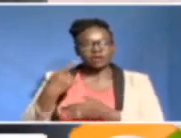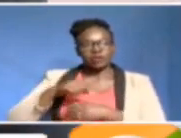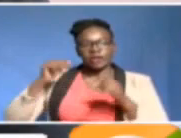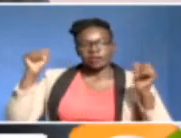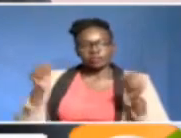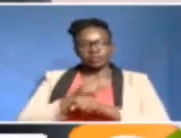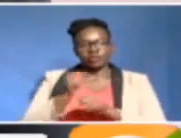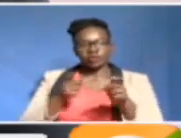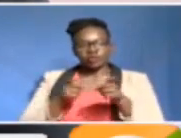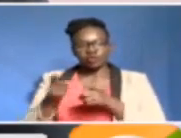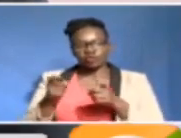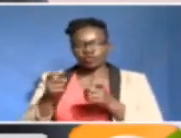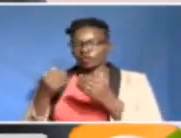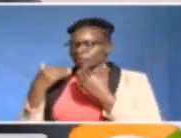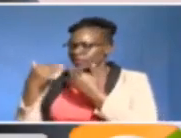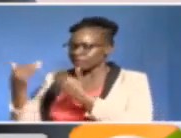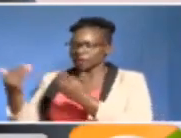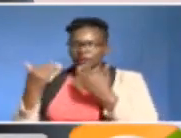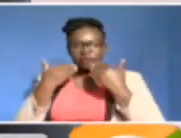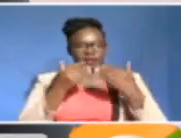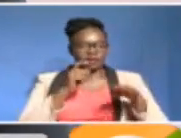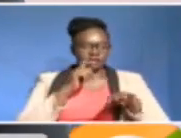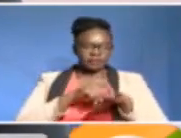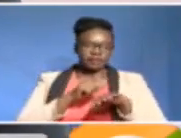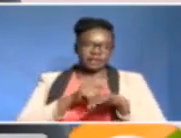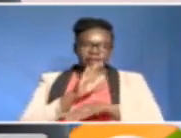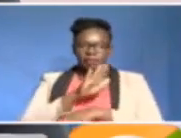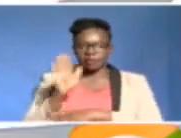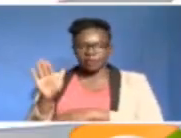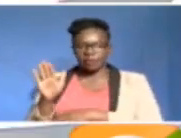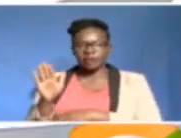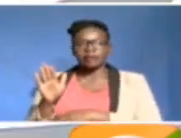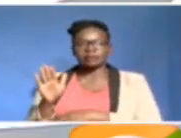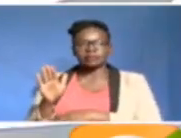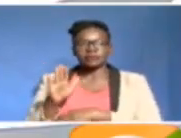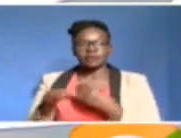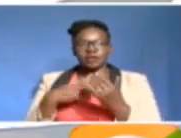control. Thank you so much for your time, Glam Pam, Bridget, and Honorable Wanga.